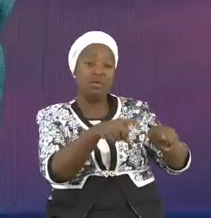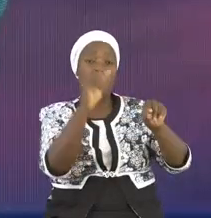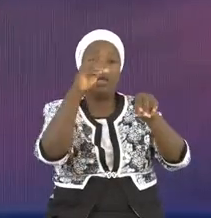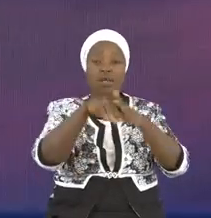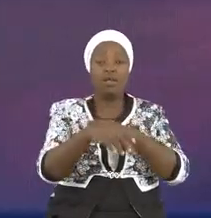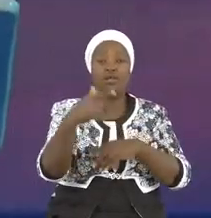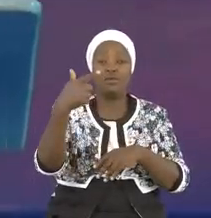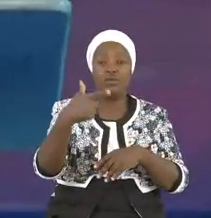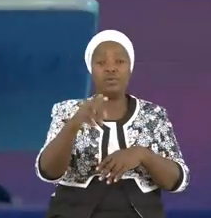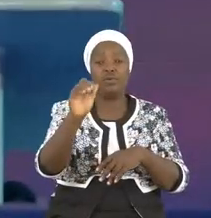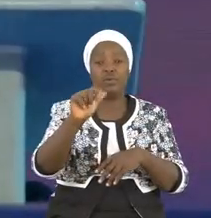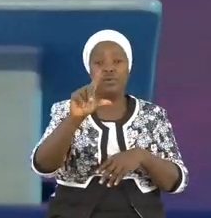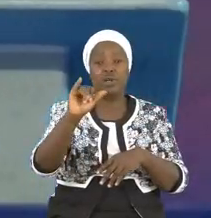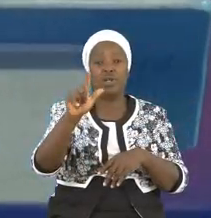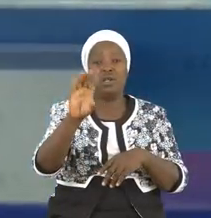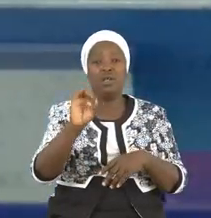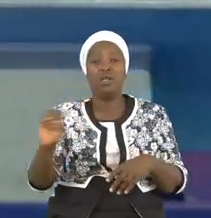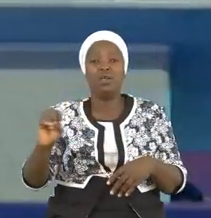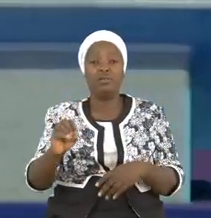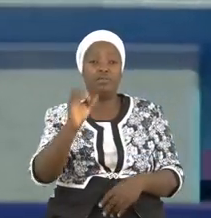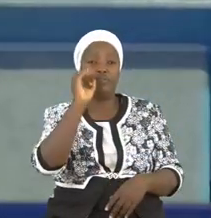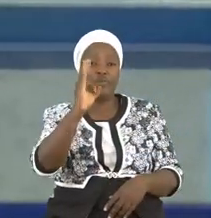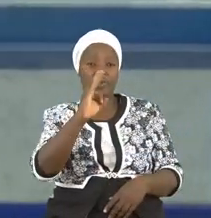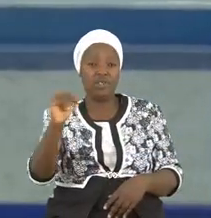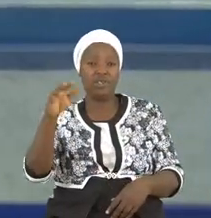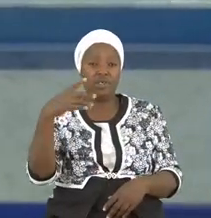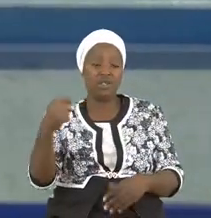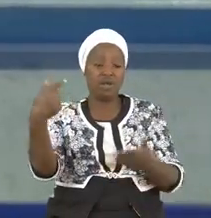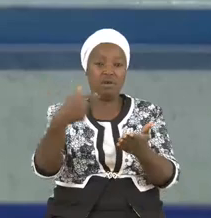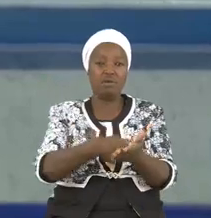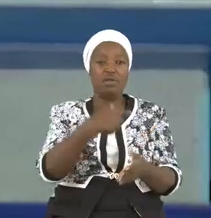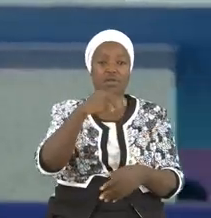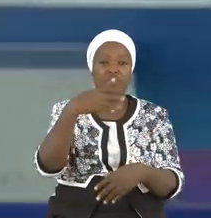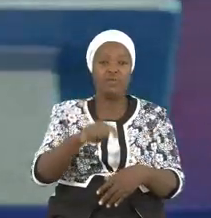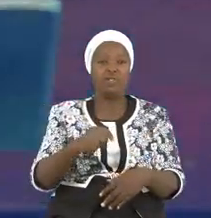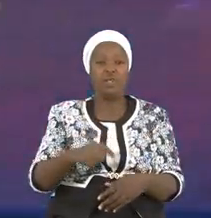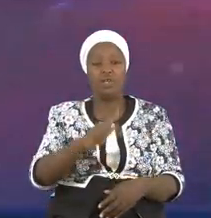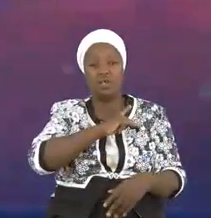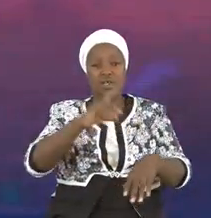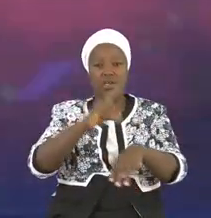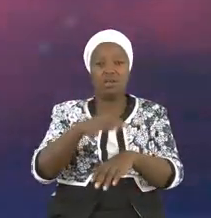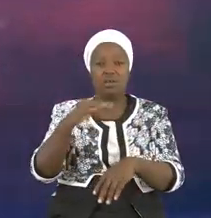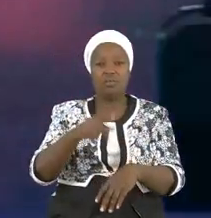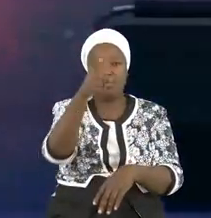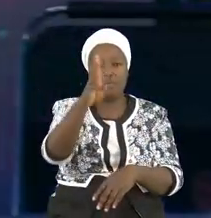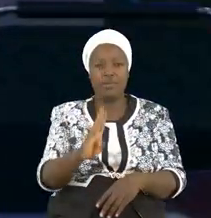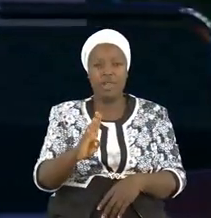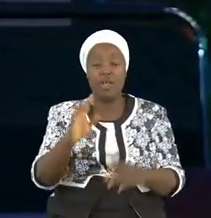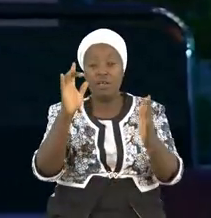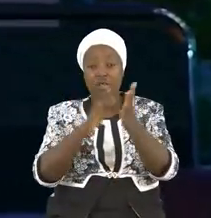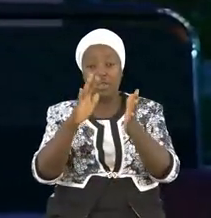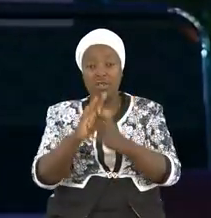the gospel of the kingdom of God." Jesus came into